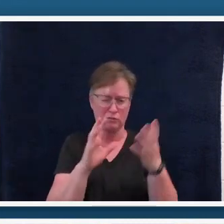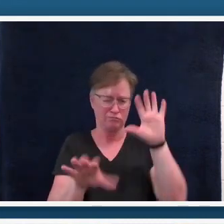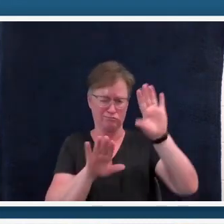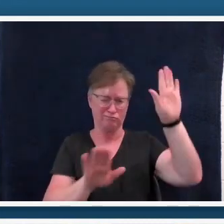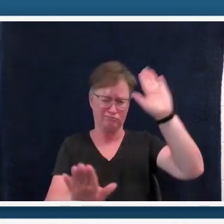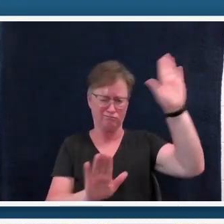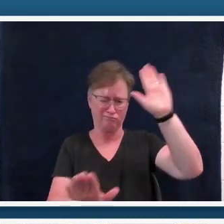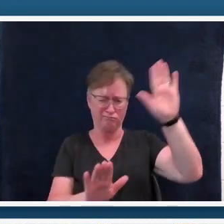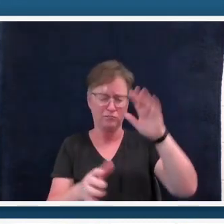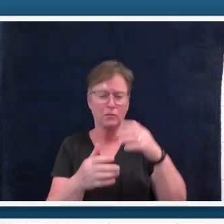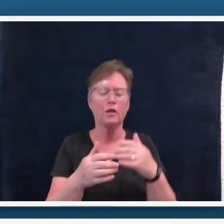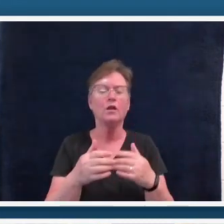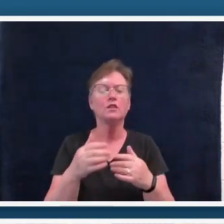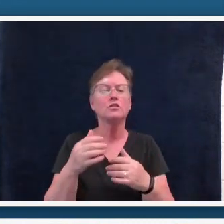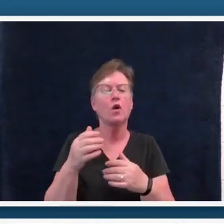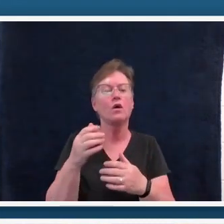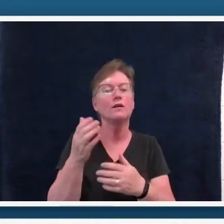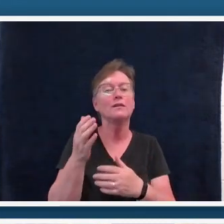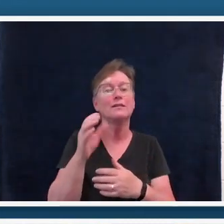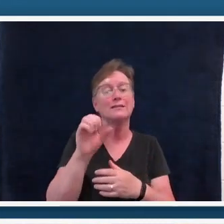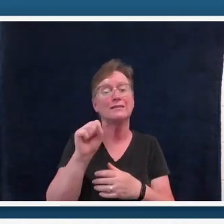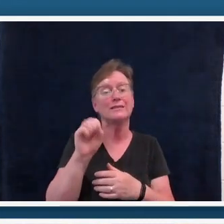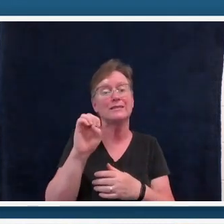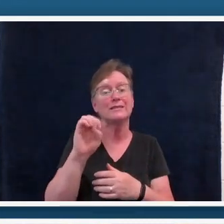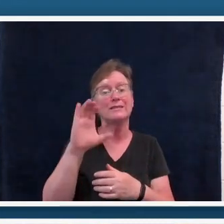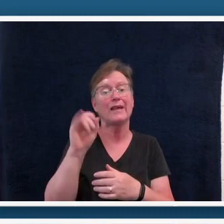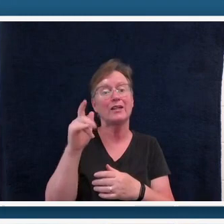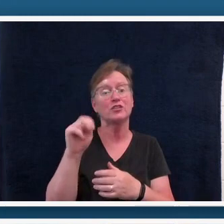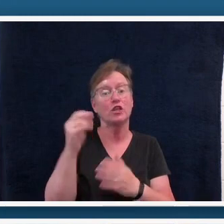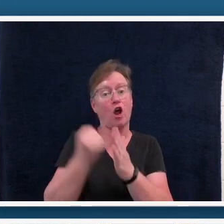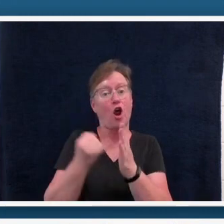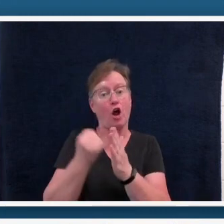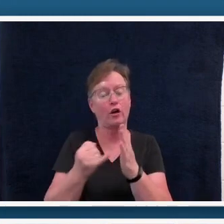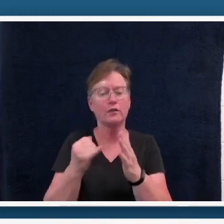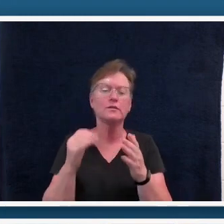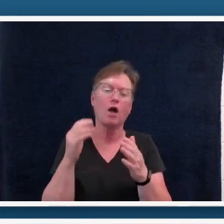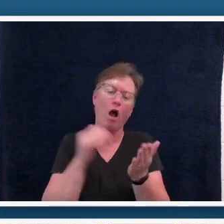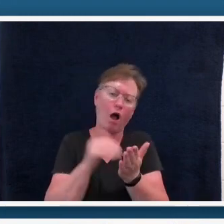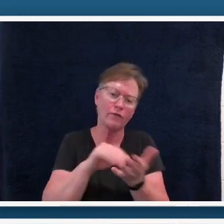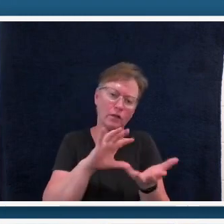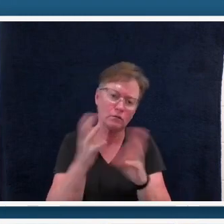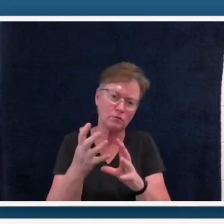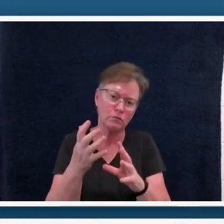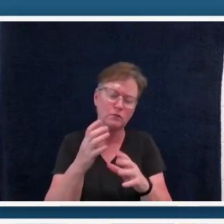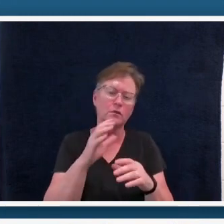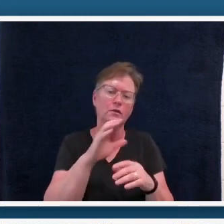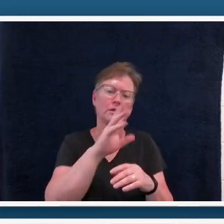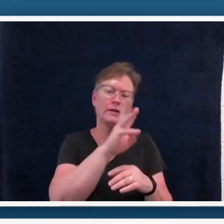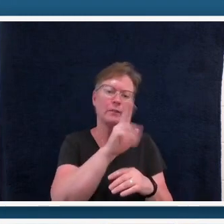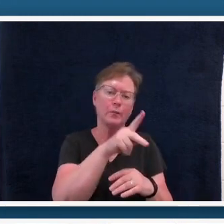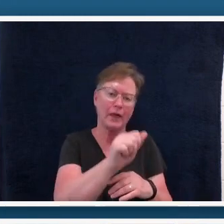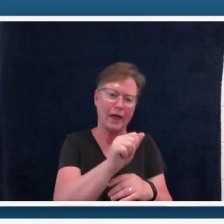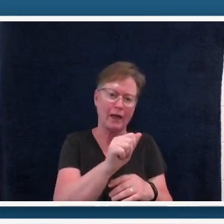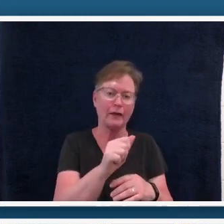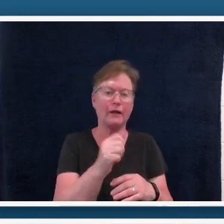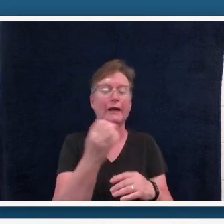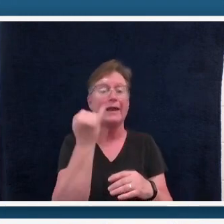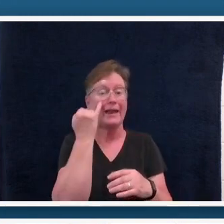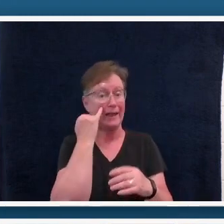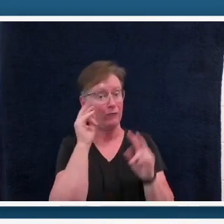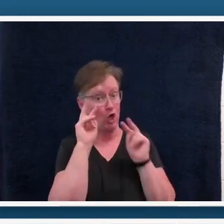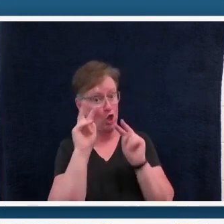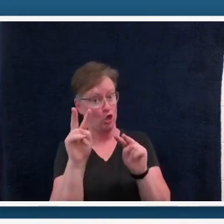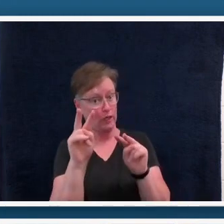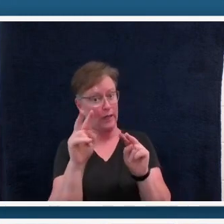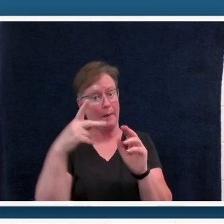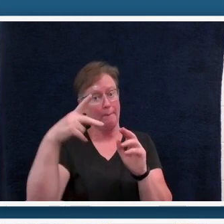Section artworks are commonly mistaken for WPA work. So even if they're referred to that way, if you are looking at a post office mural, it is almost certainly a product